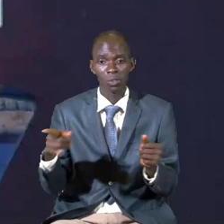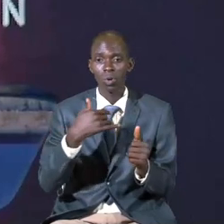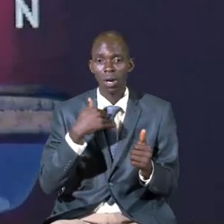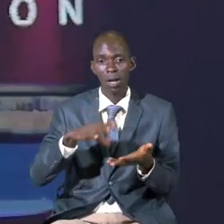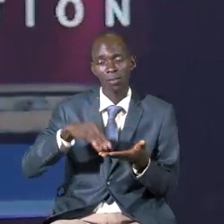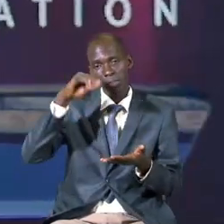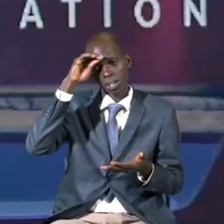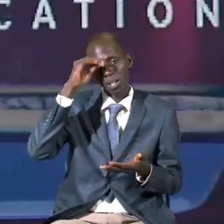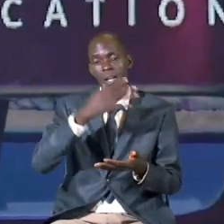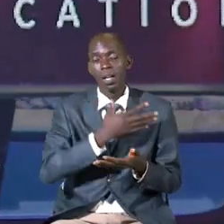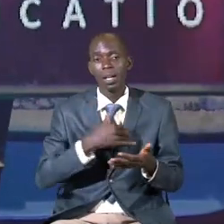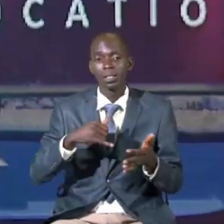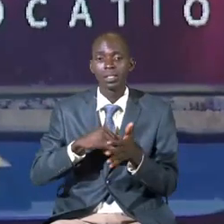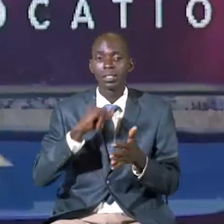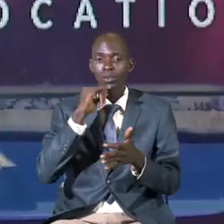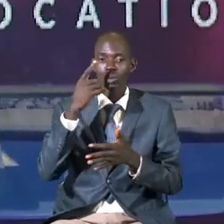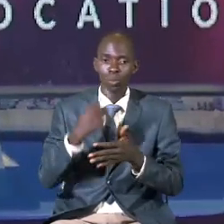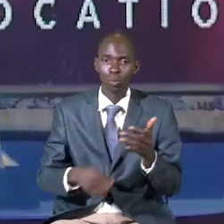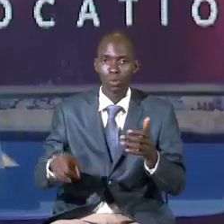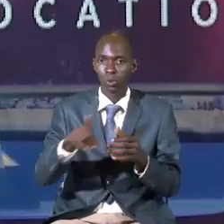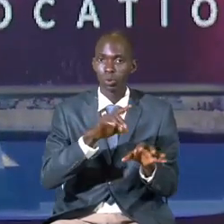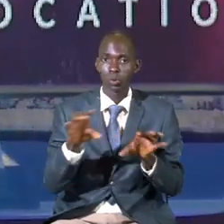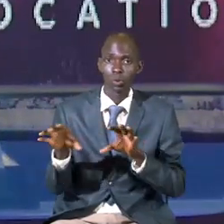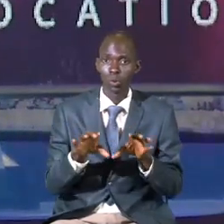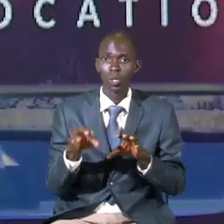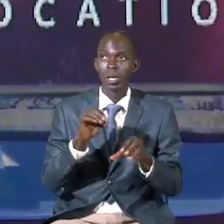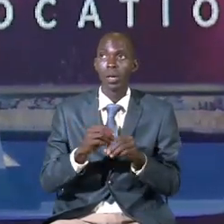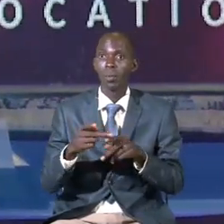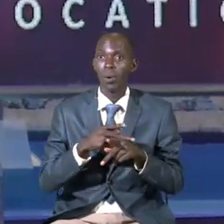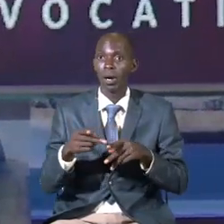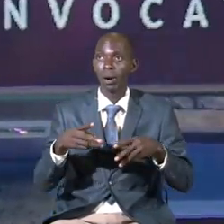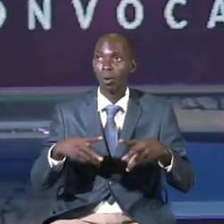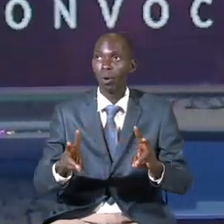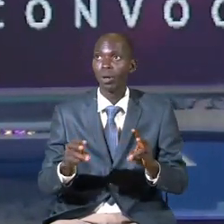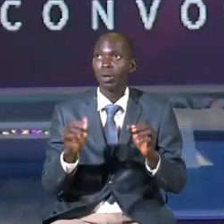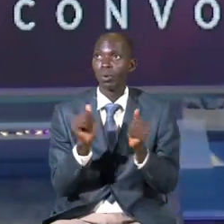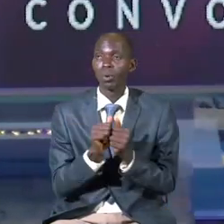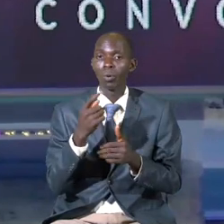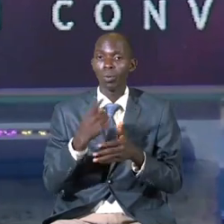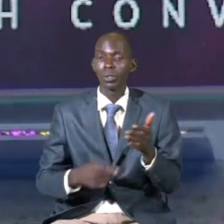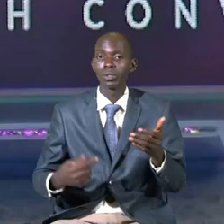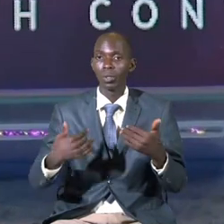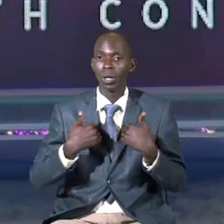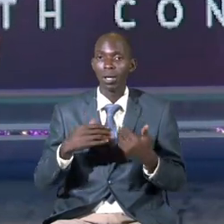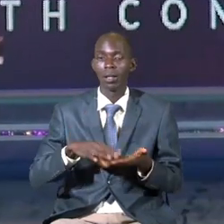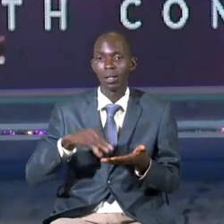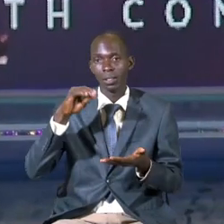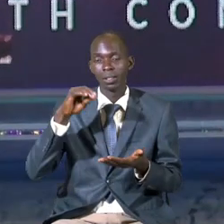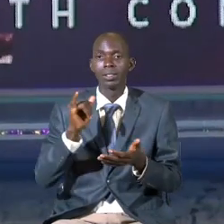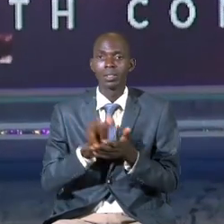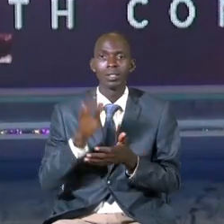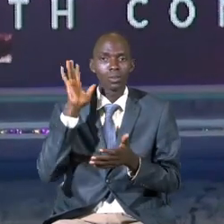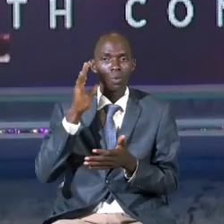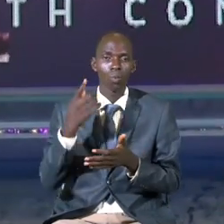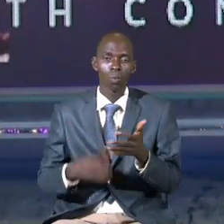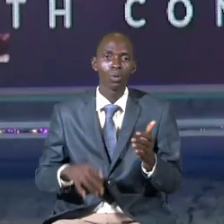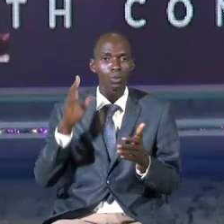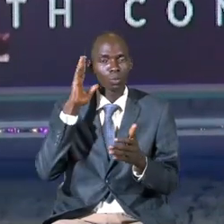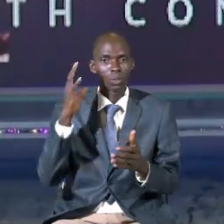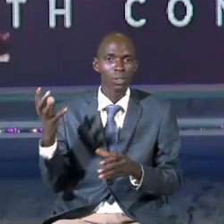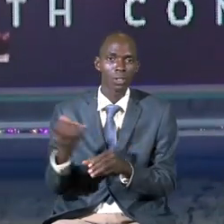it is what you do in practical ways with what you have learned that is what will pull you over and you